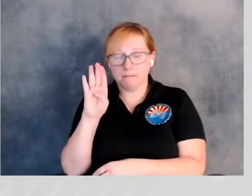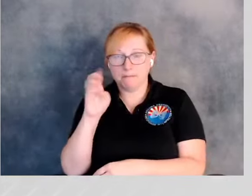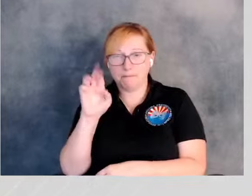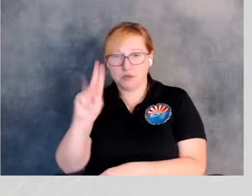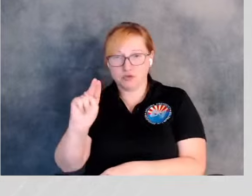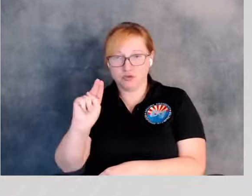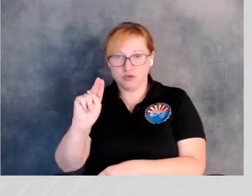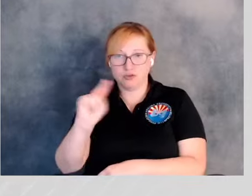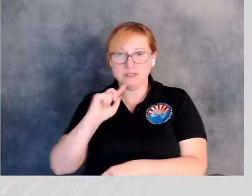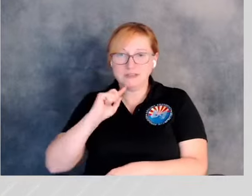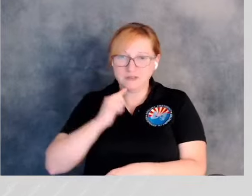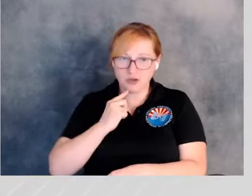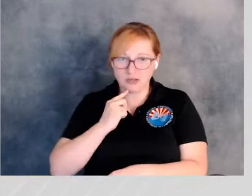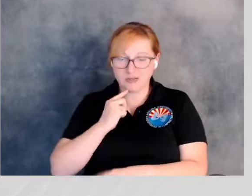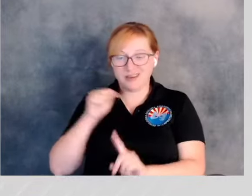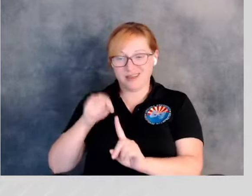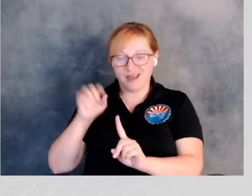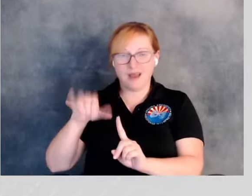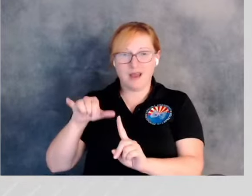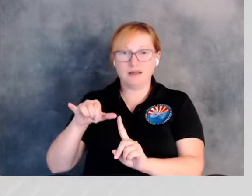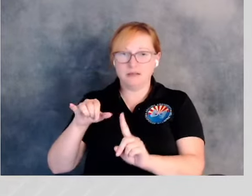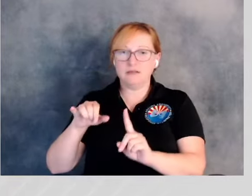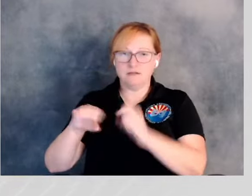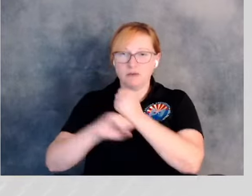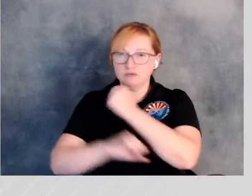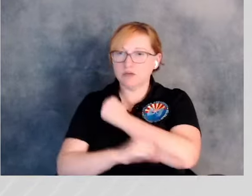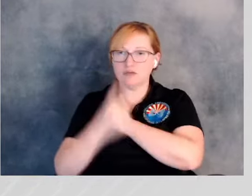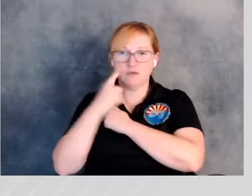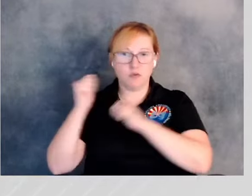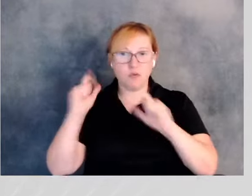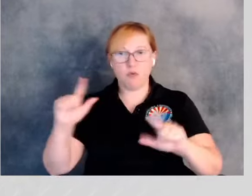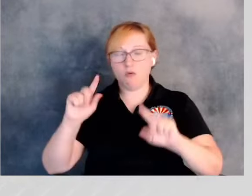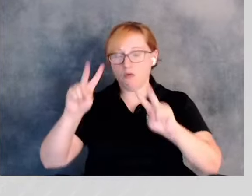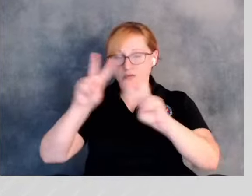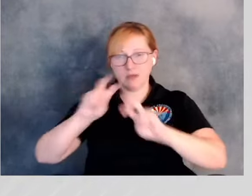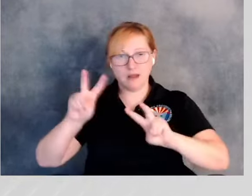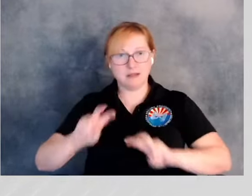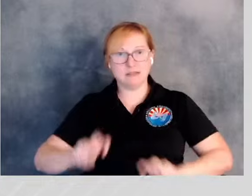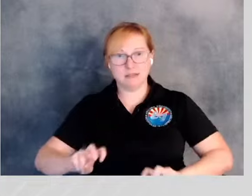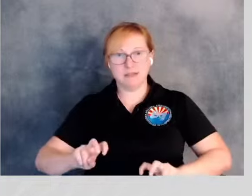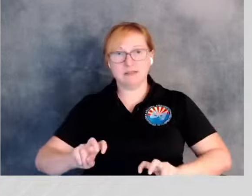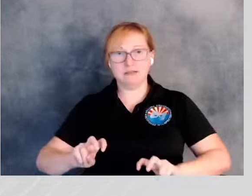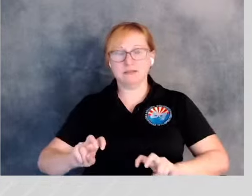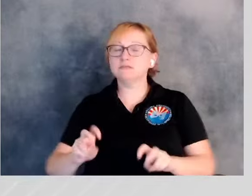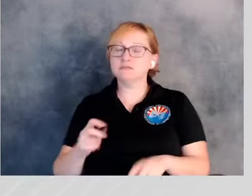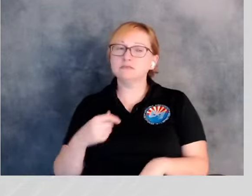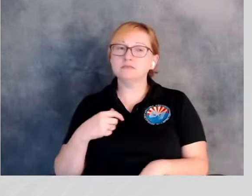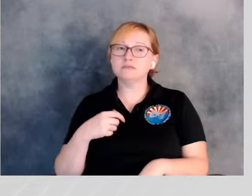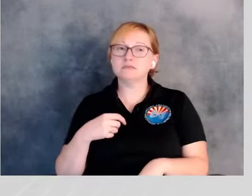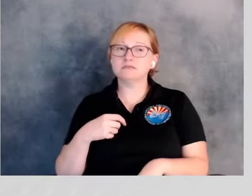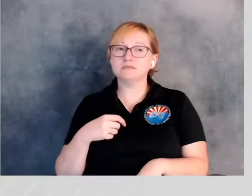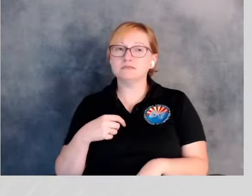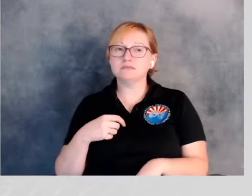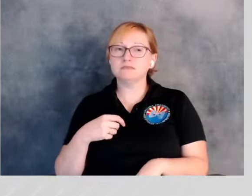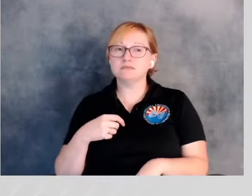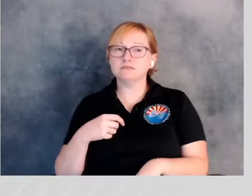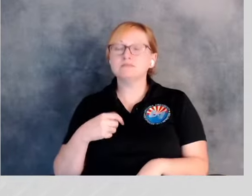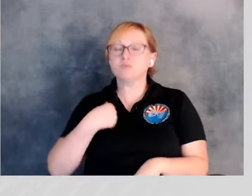our analyses and surveys that go on, where we look at critical values of the National Forest System